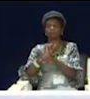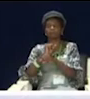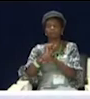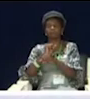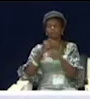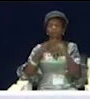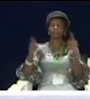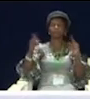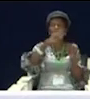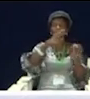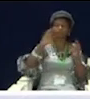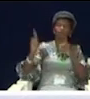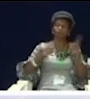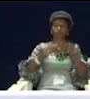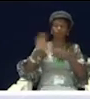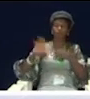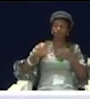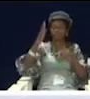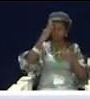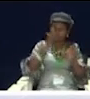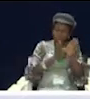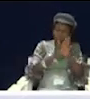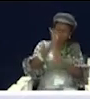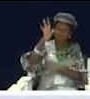But we need to know straight away